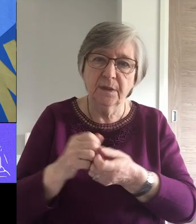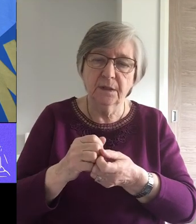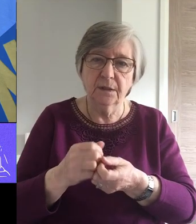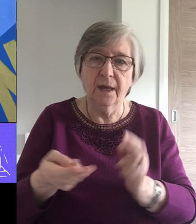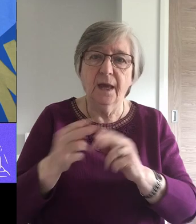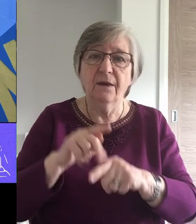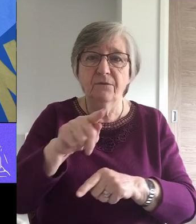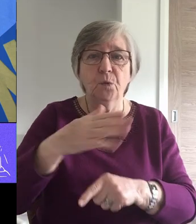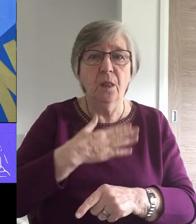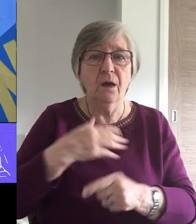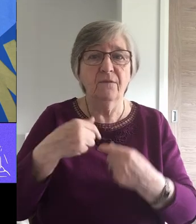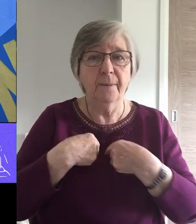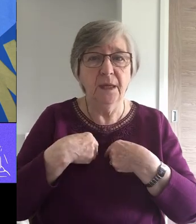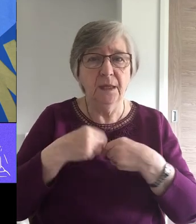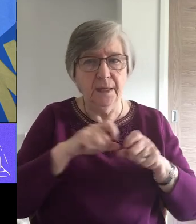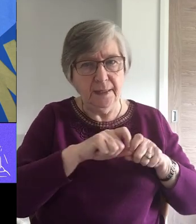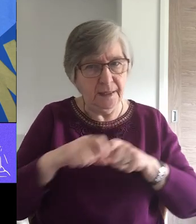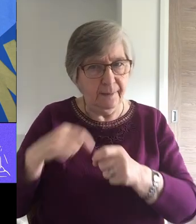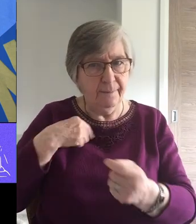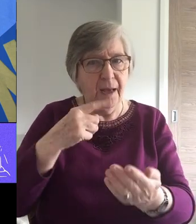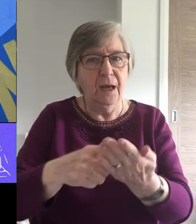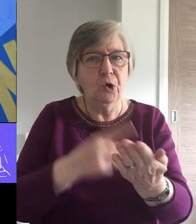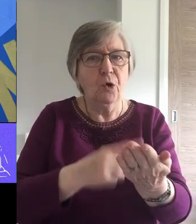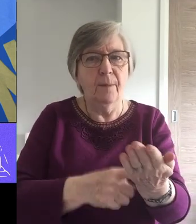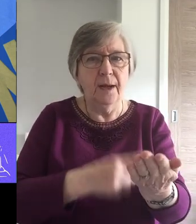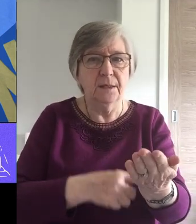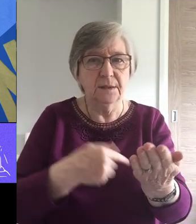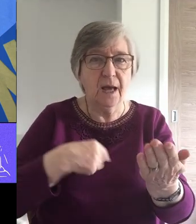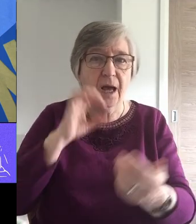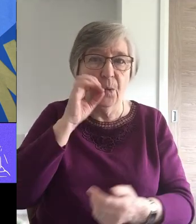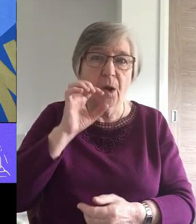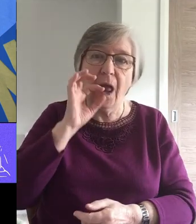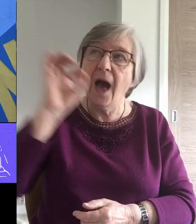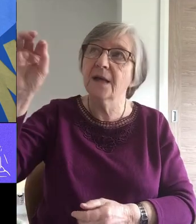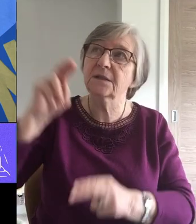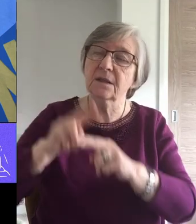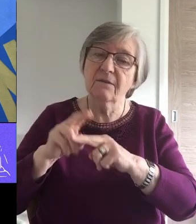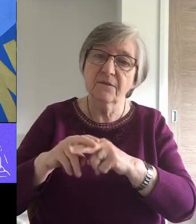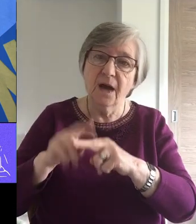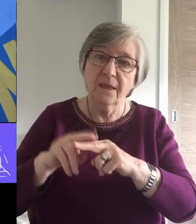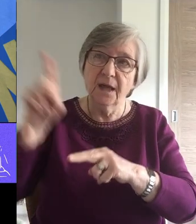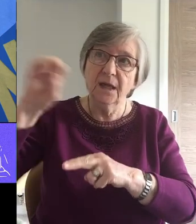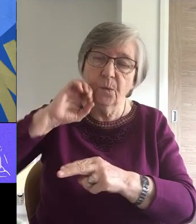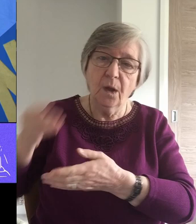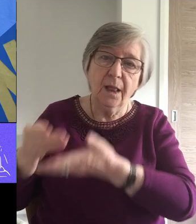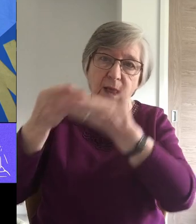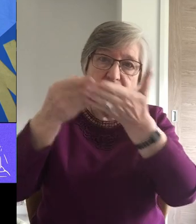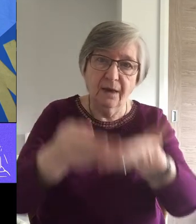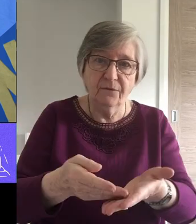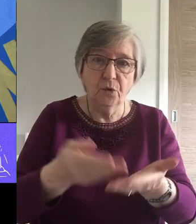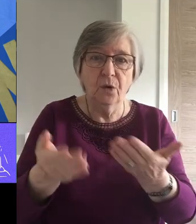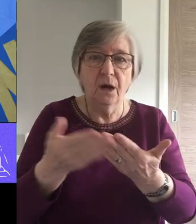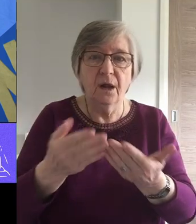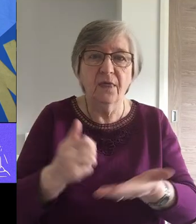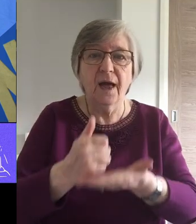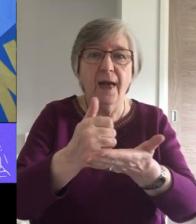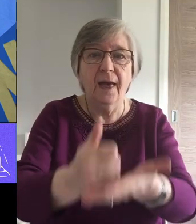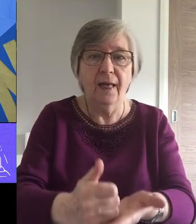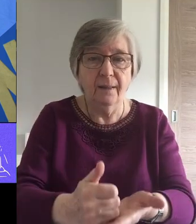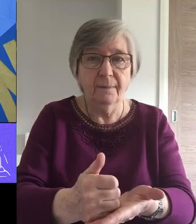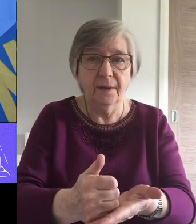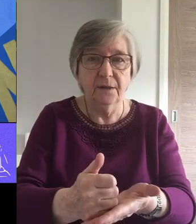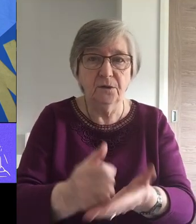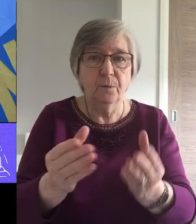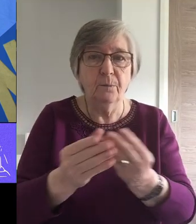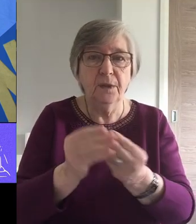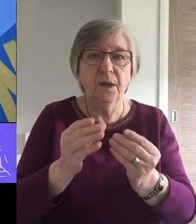If you love me, keep my commands, and I will ask the Father, and he will give you another advocate to help you